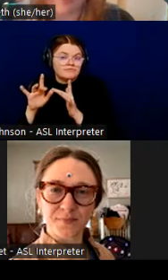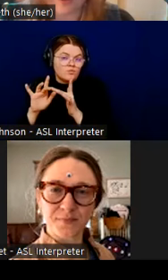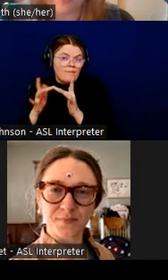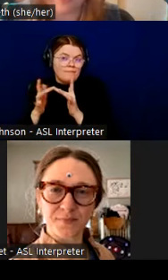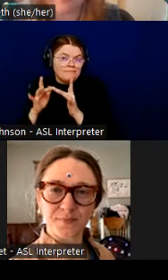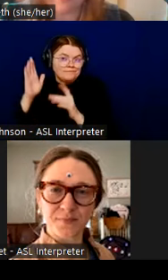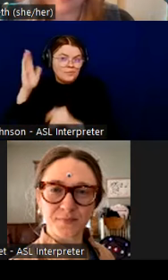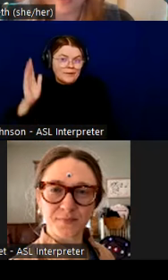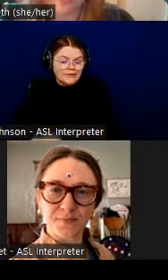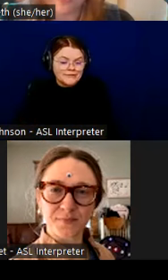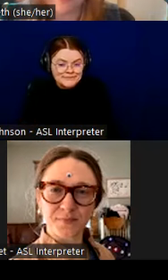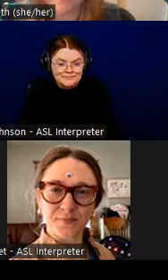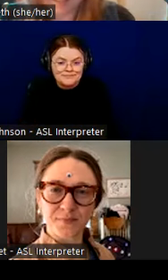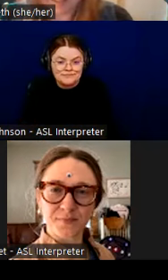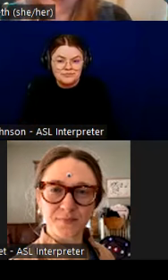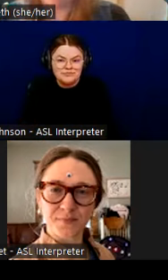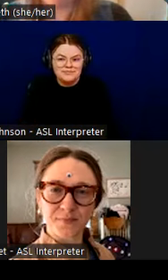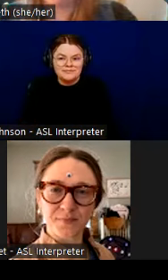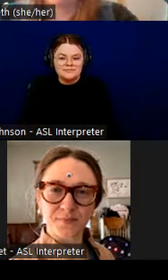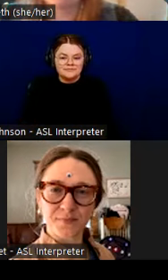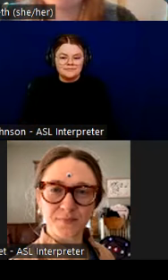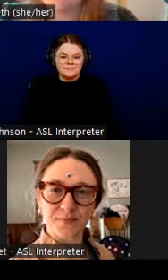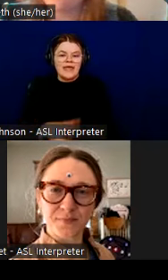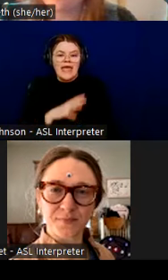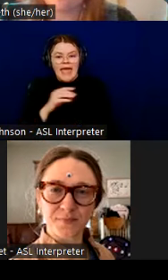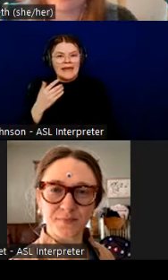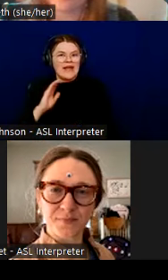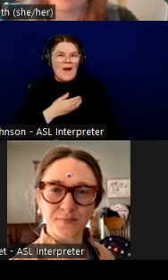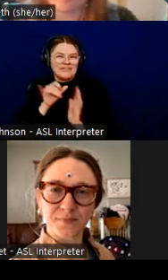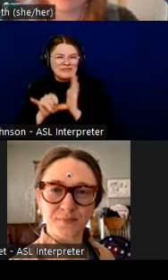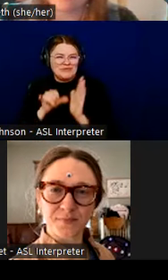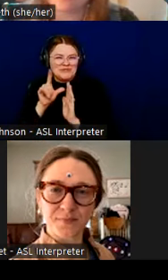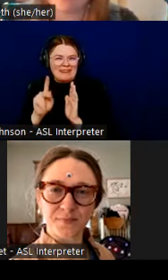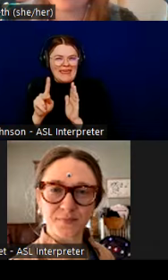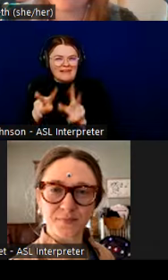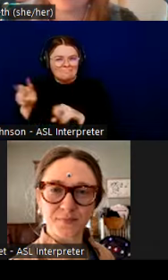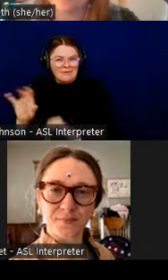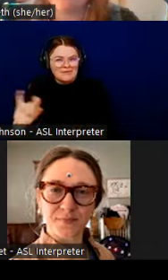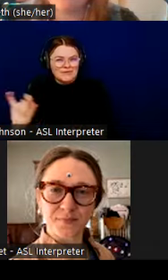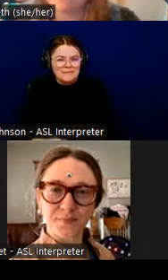and subscribe to our YouTube page. Thank you all so much for being here. I'm going to stop recording now.